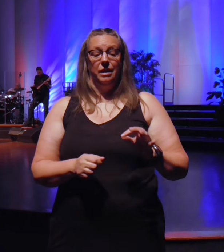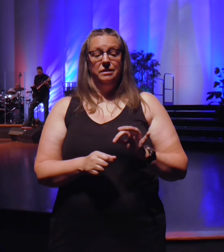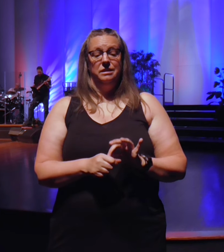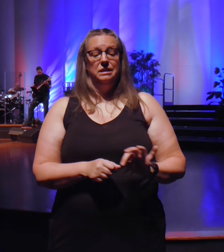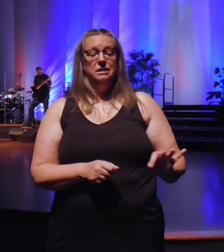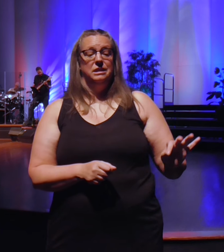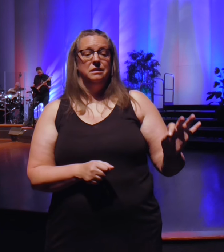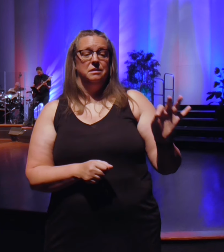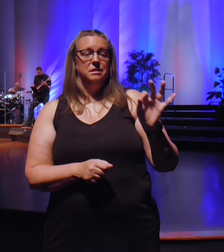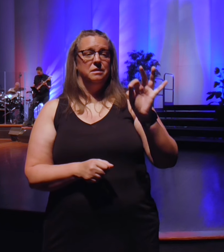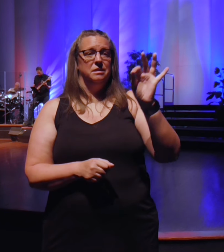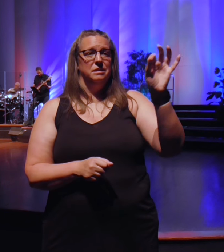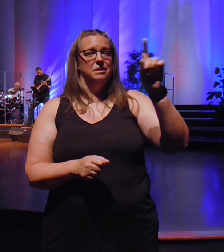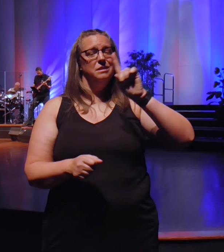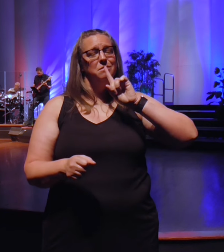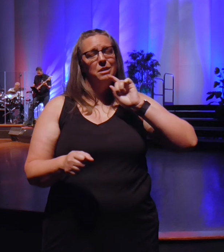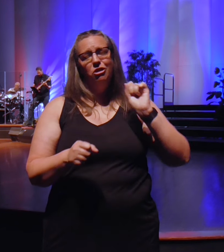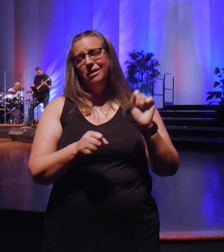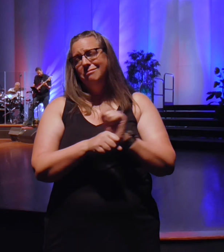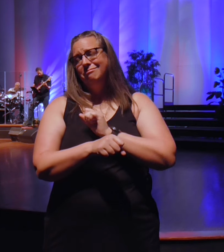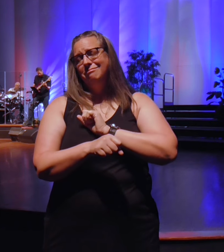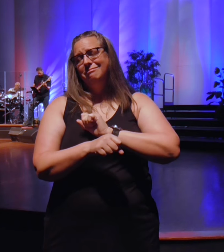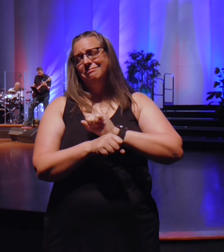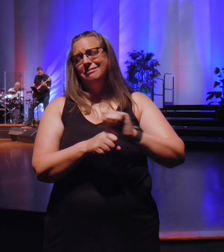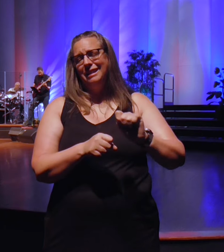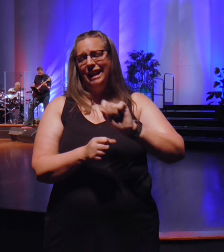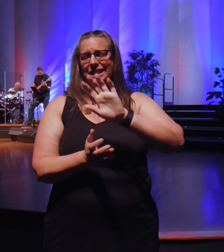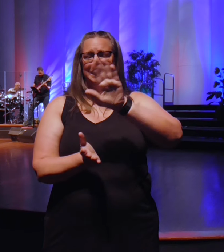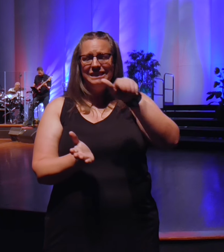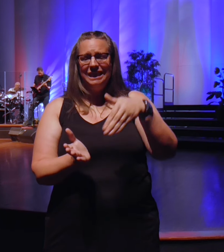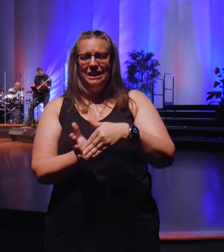Spirit at the center of my